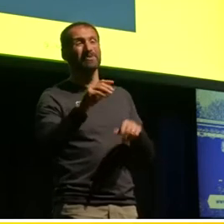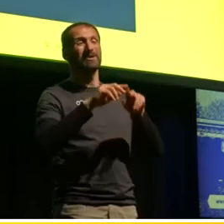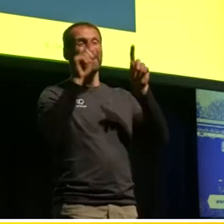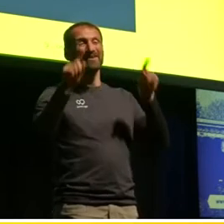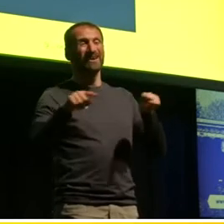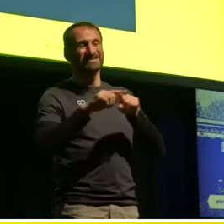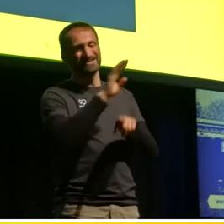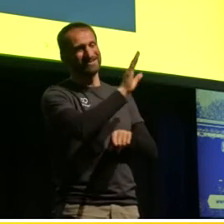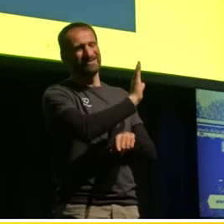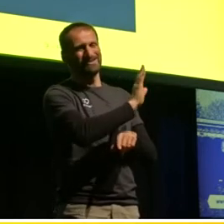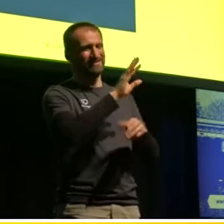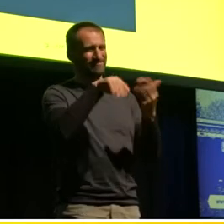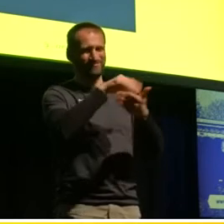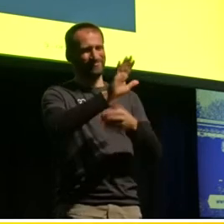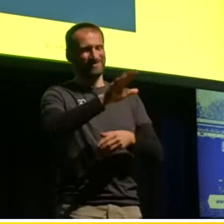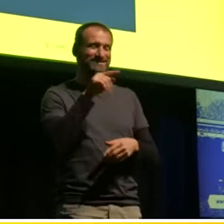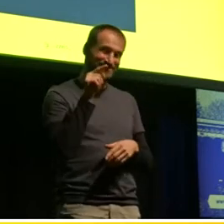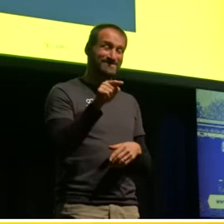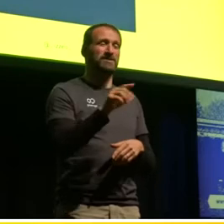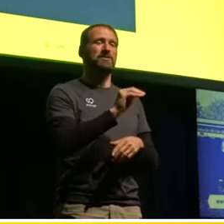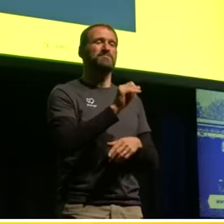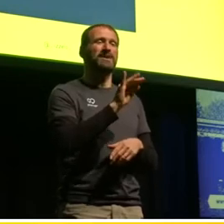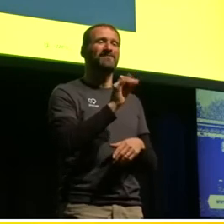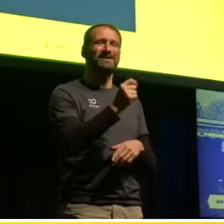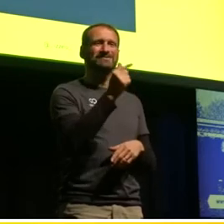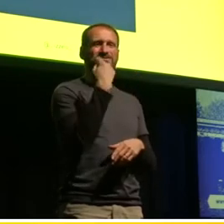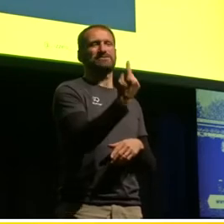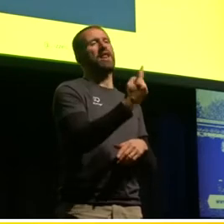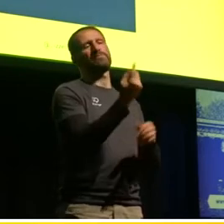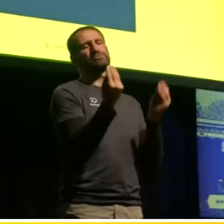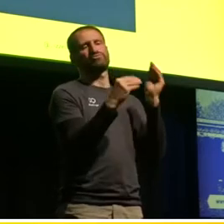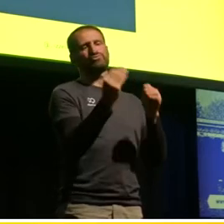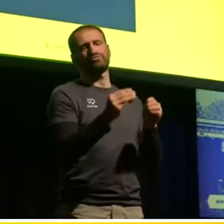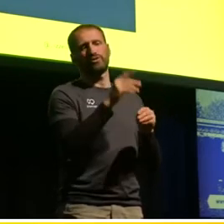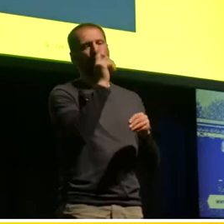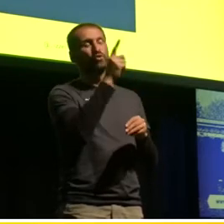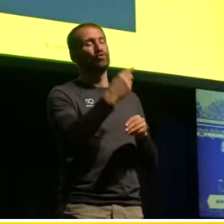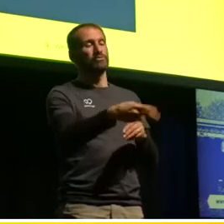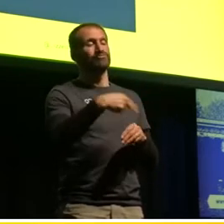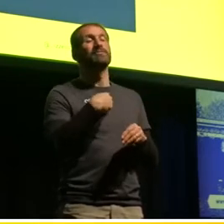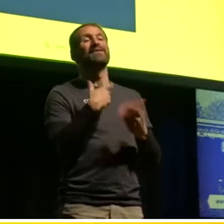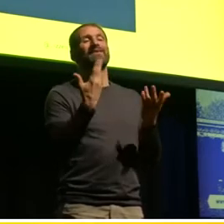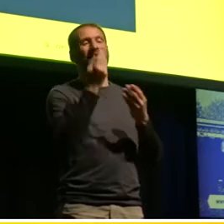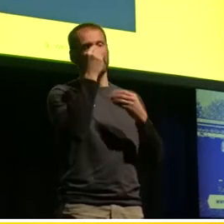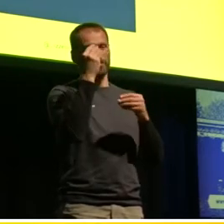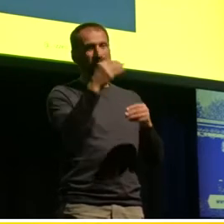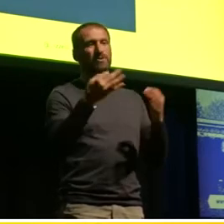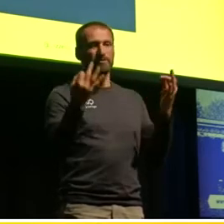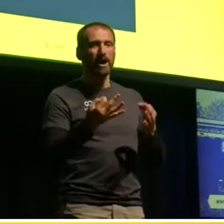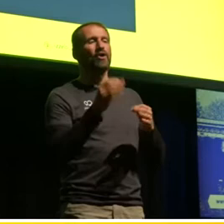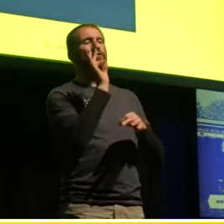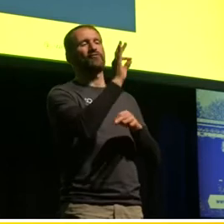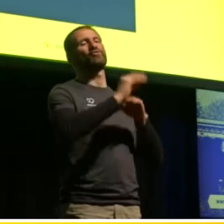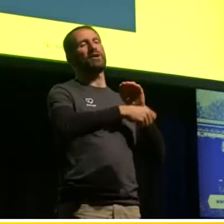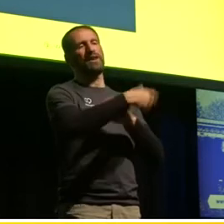something you create on your own. And we'll just give back which information you need to load this. So the app shell will